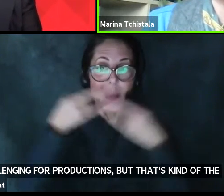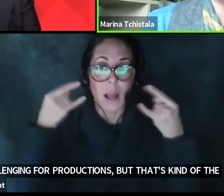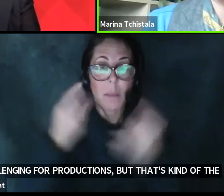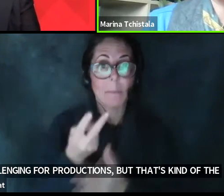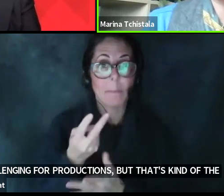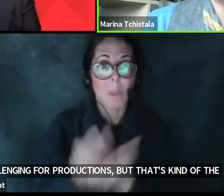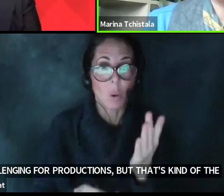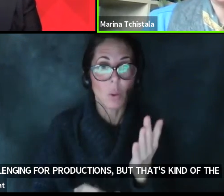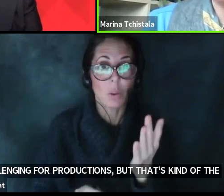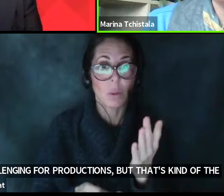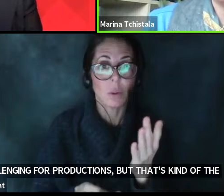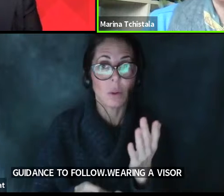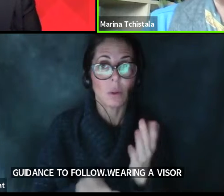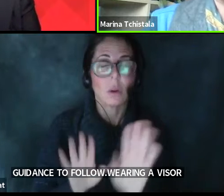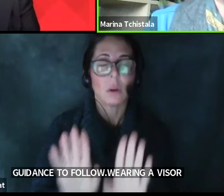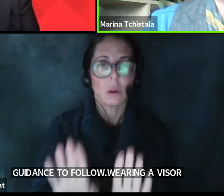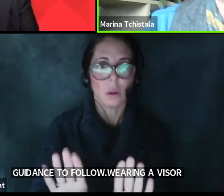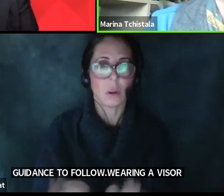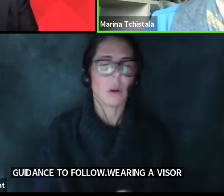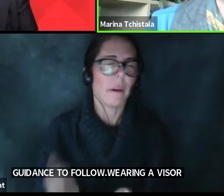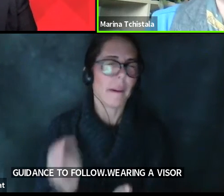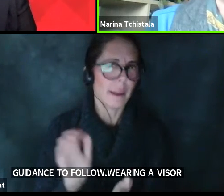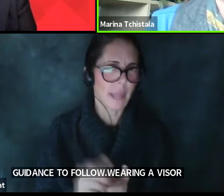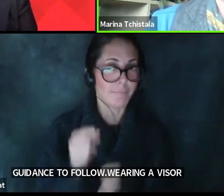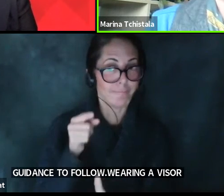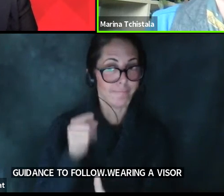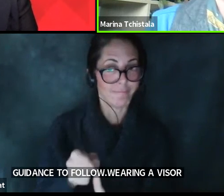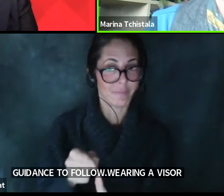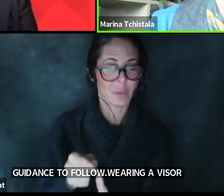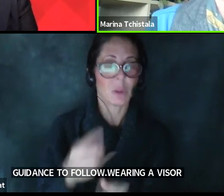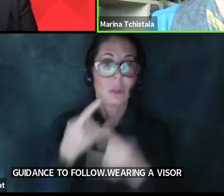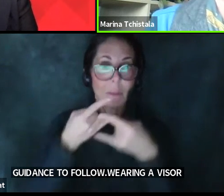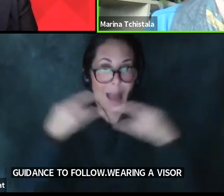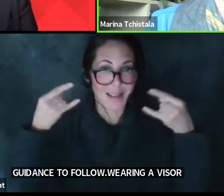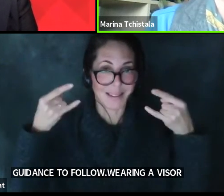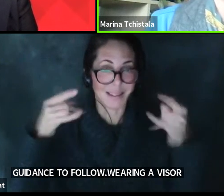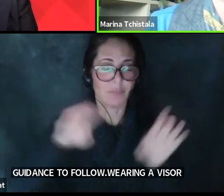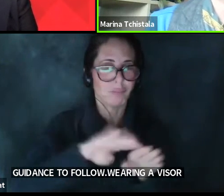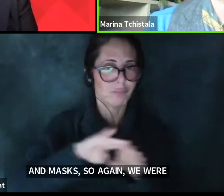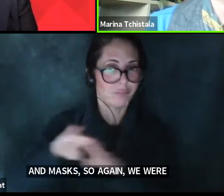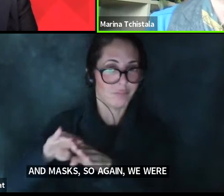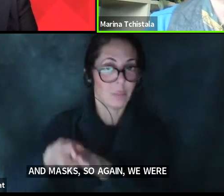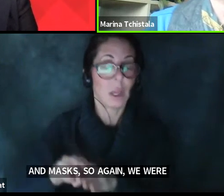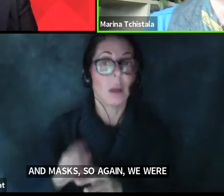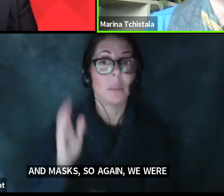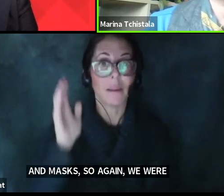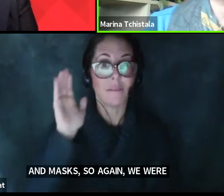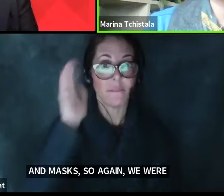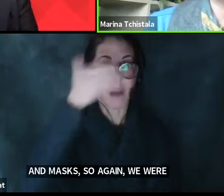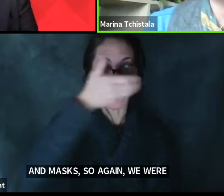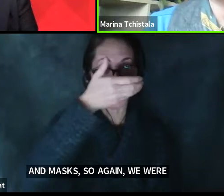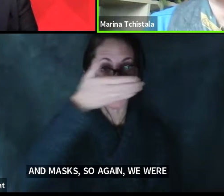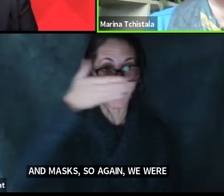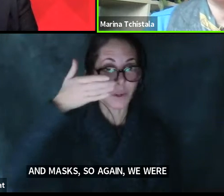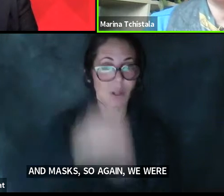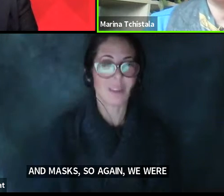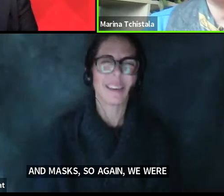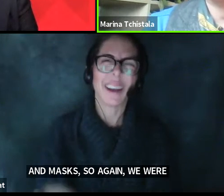we were talking about the mask. Visor, as I believe, specified as a high